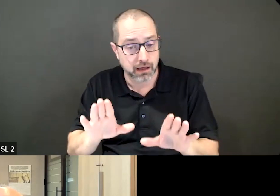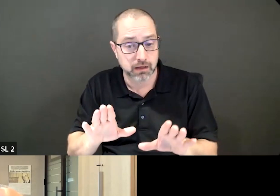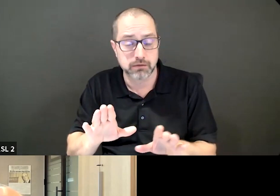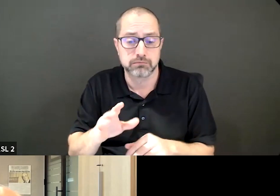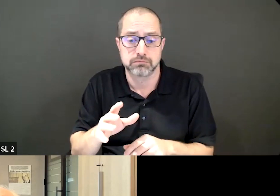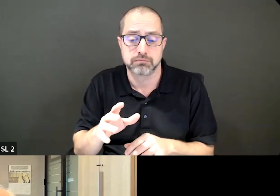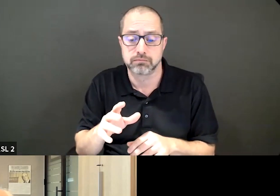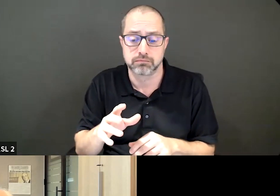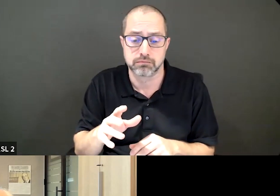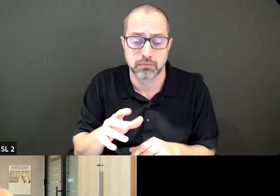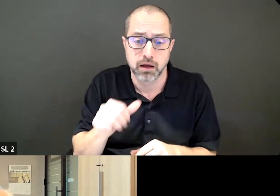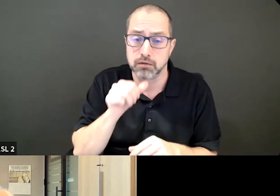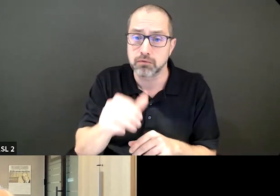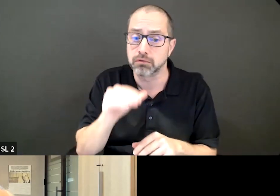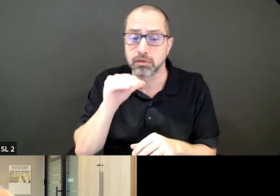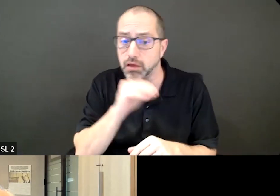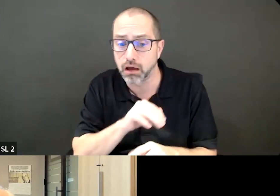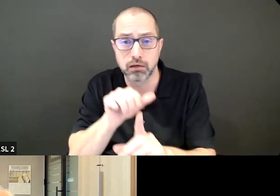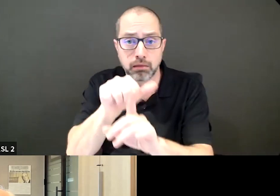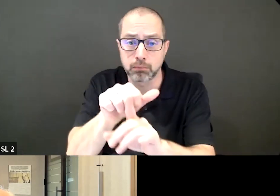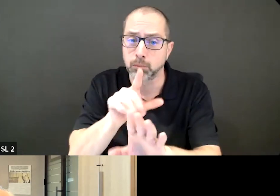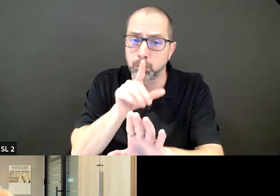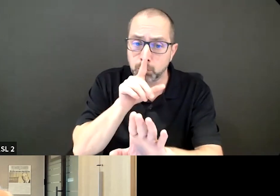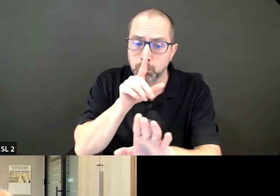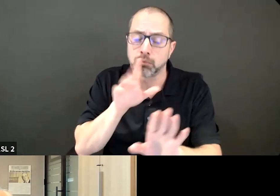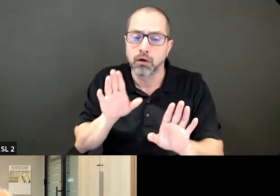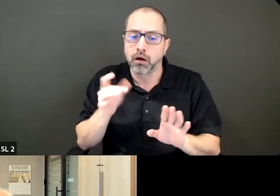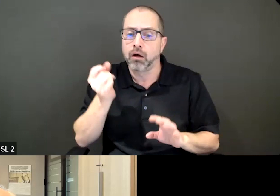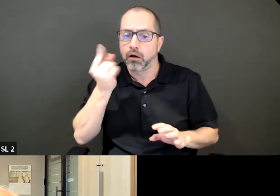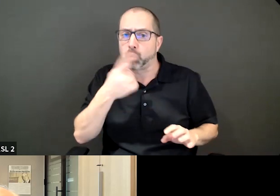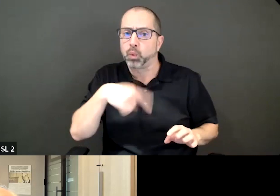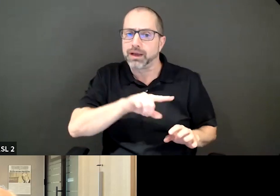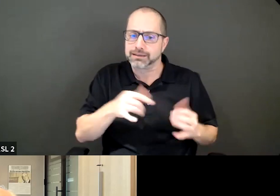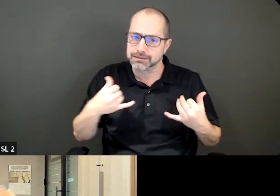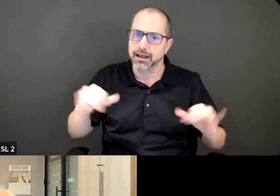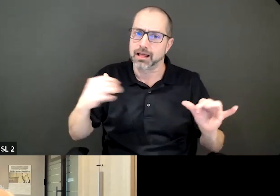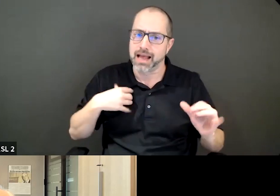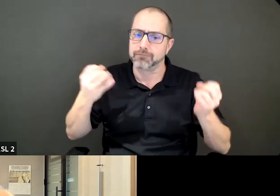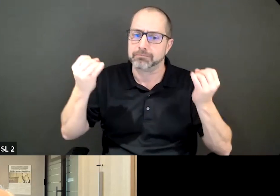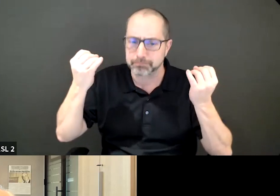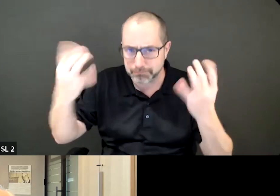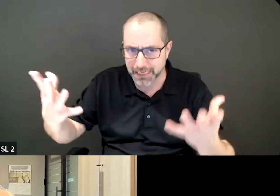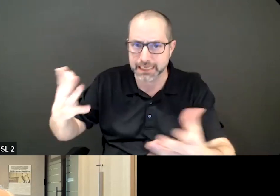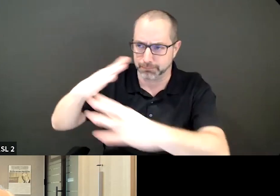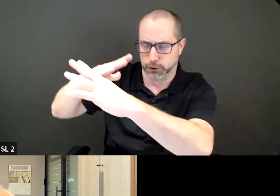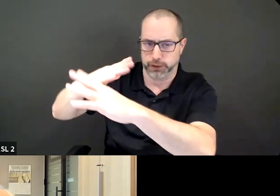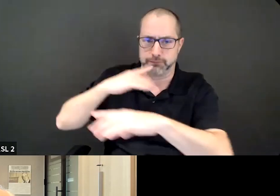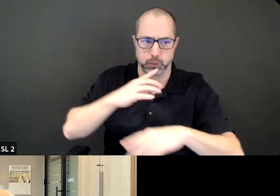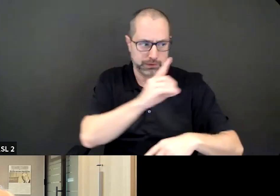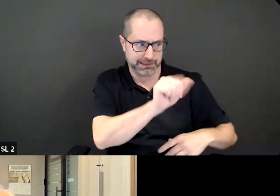shouldn't kid ourselves, and certainly nobody on this call is under any illusions. There's still an enormous number of barriers faced by persons with